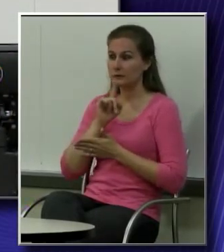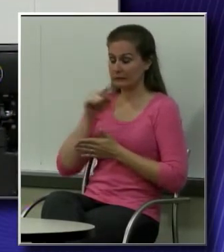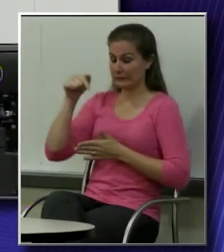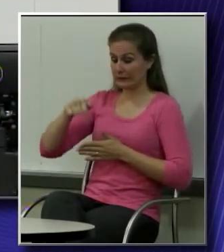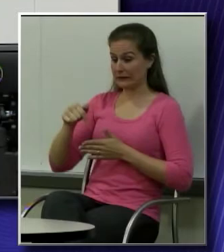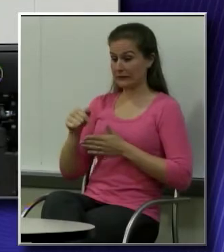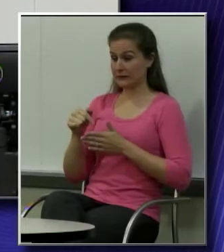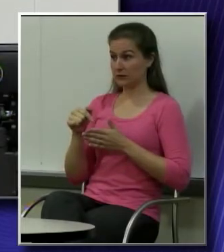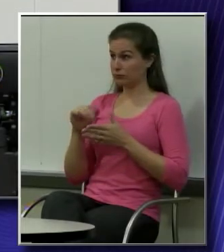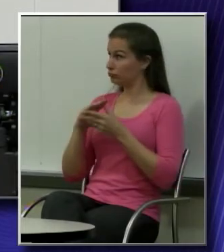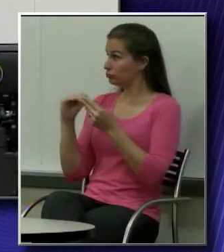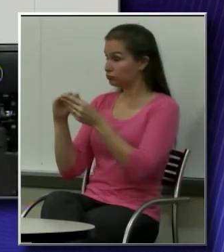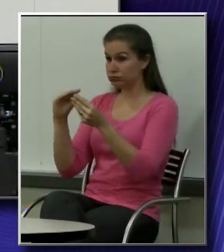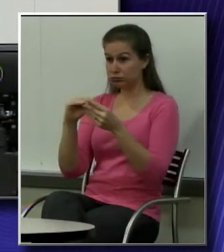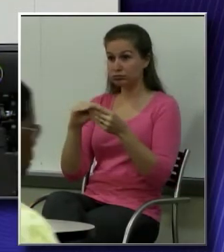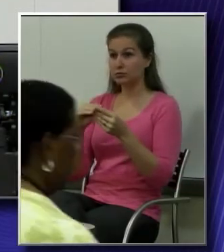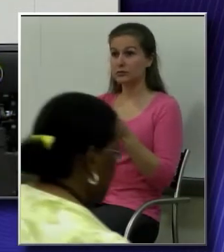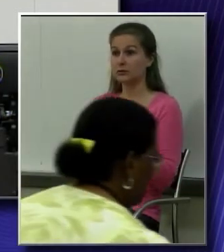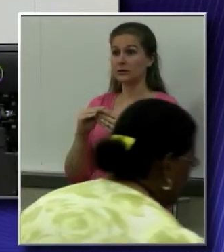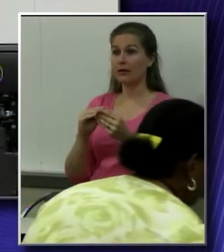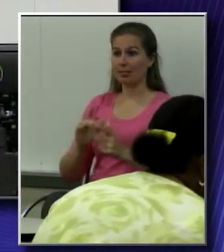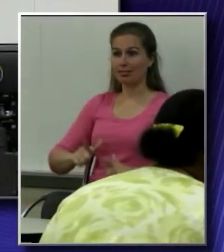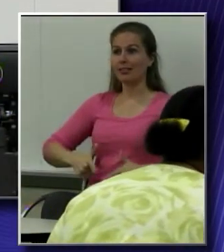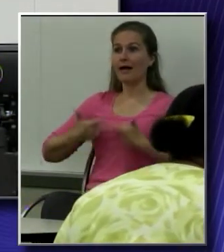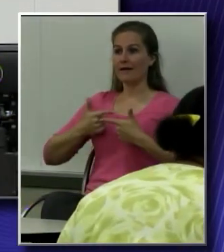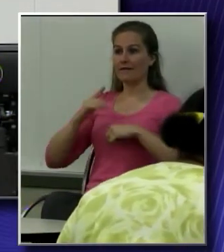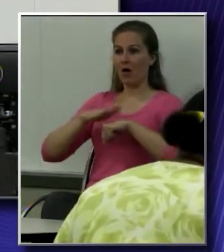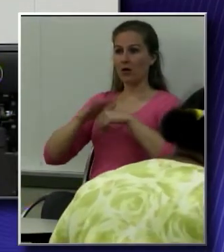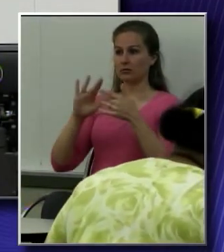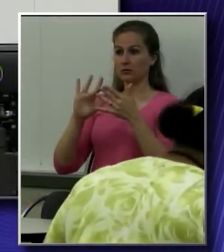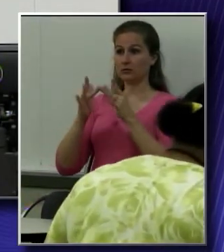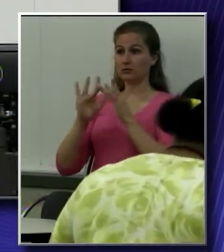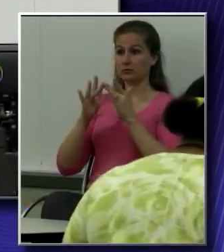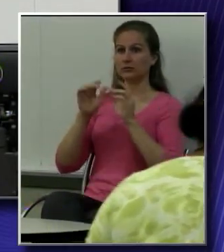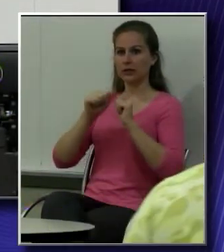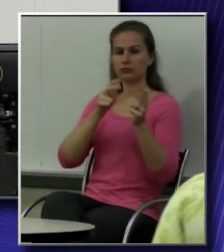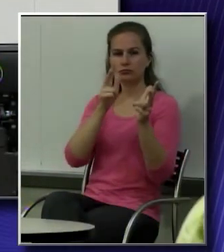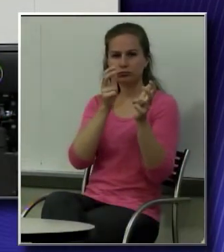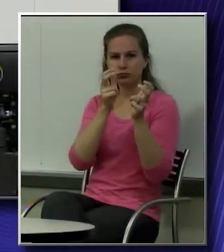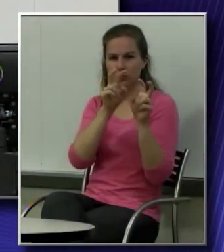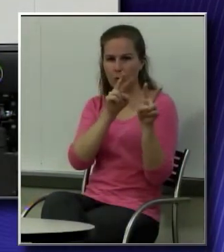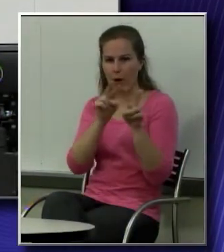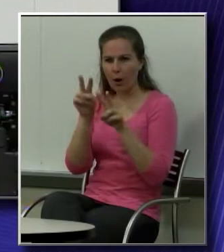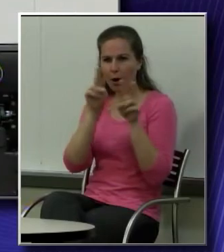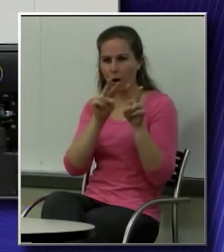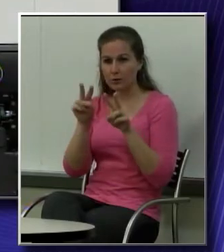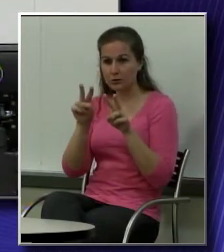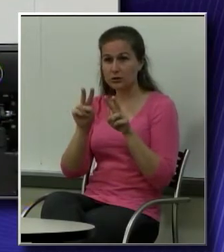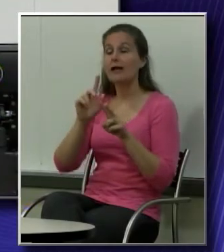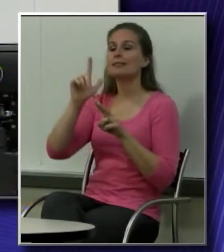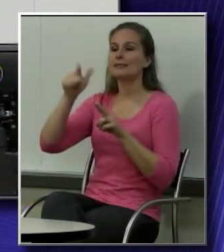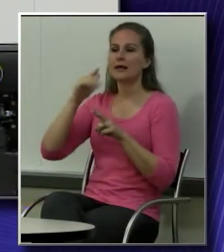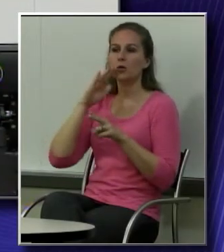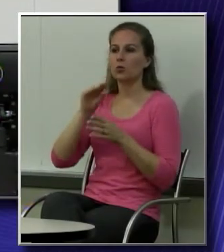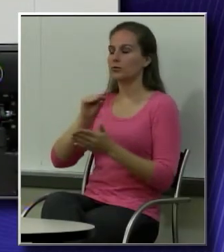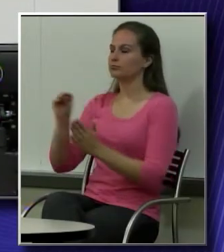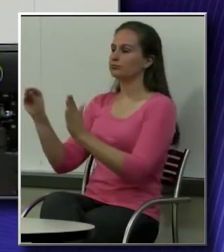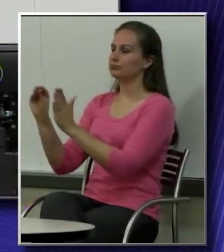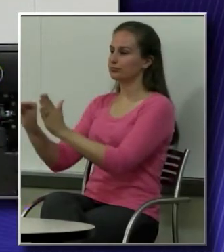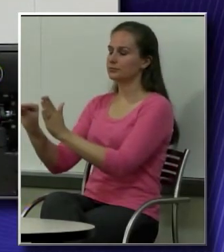streamed online and viewed throughout the state. Each session will be archived online as